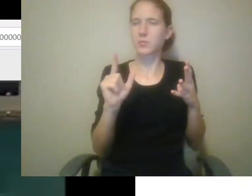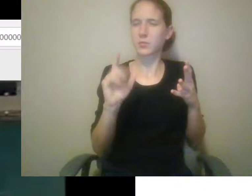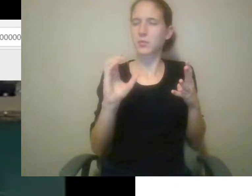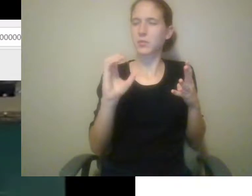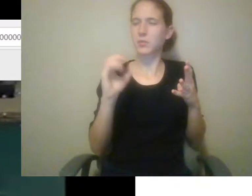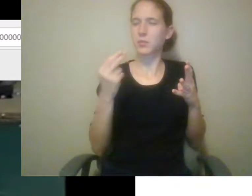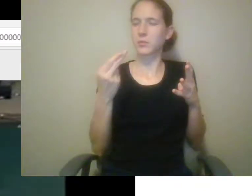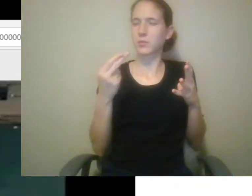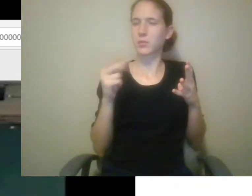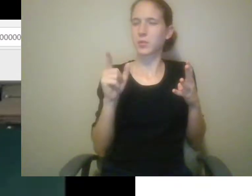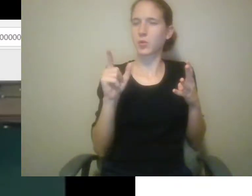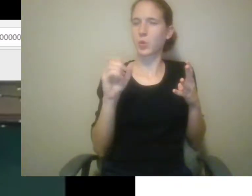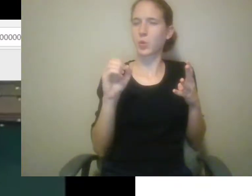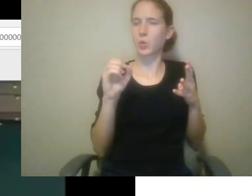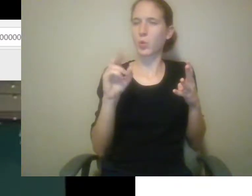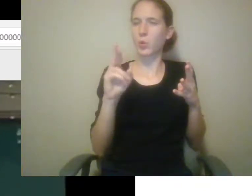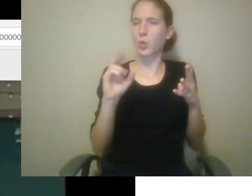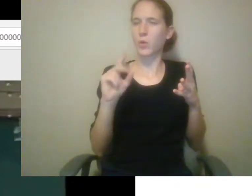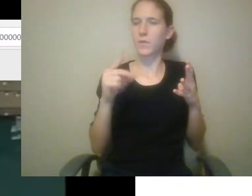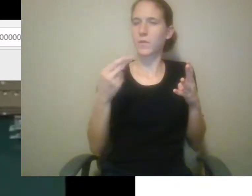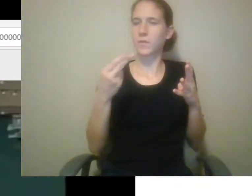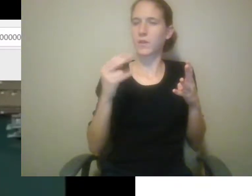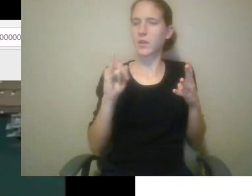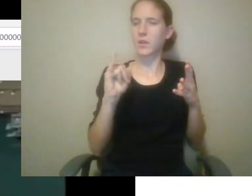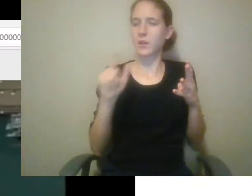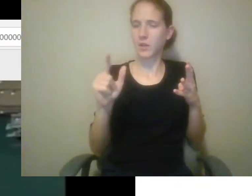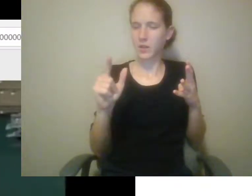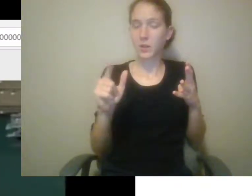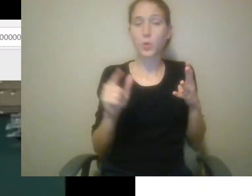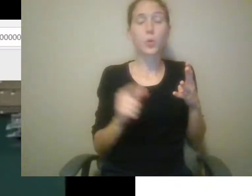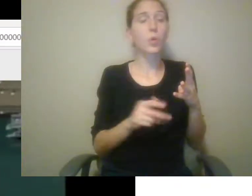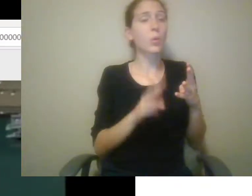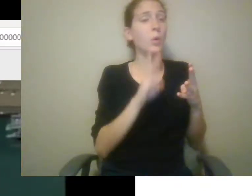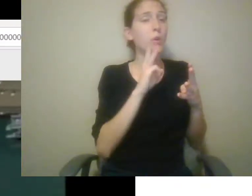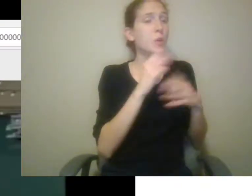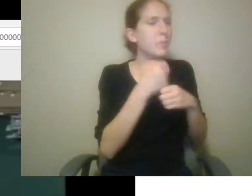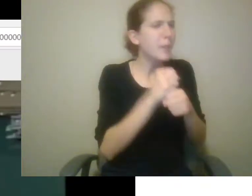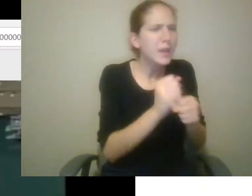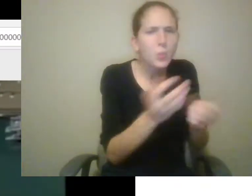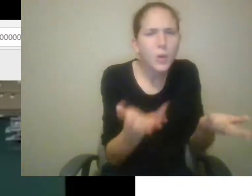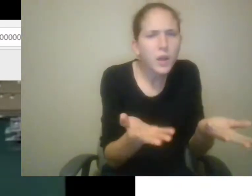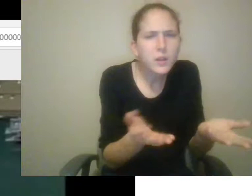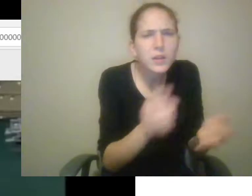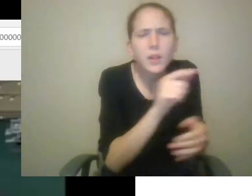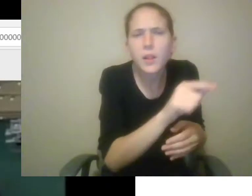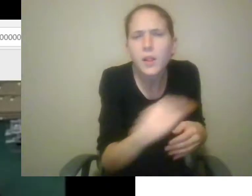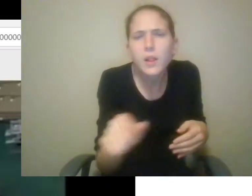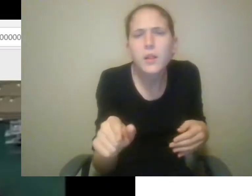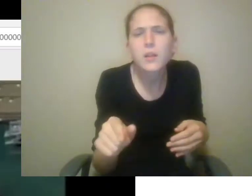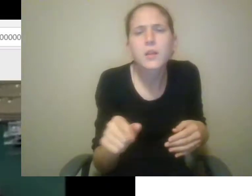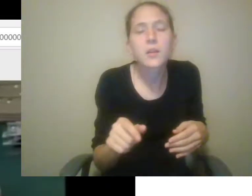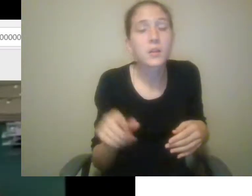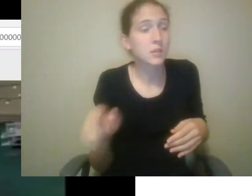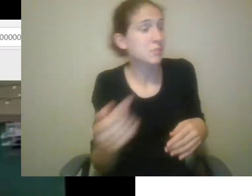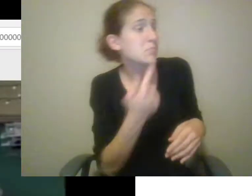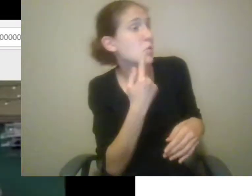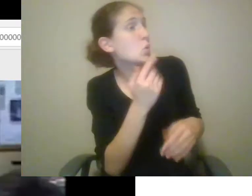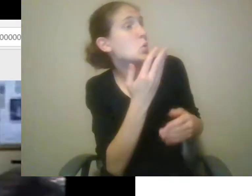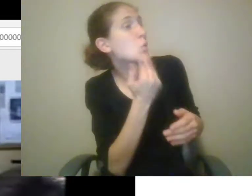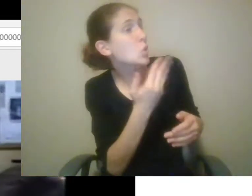do plants make? What kind of things come out of the chloroplast? Duncan? Sugar. Sugar.